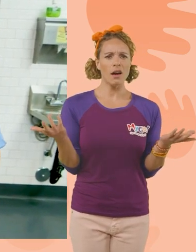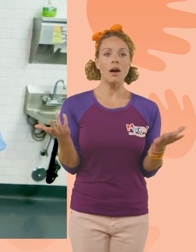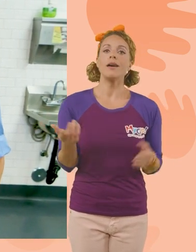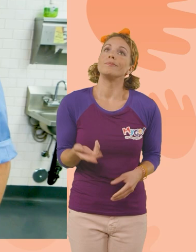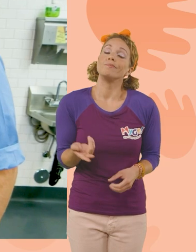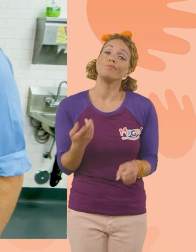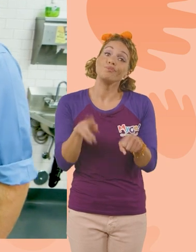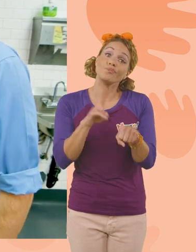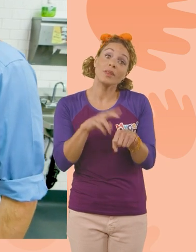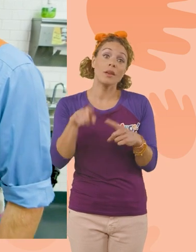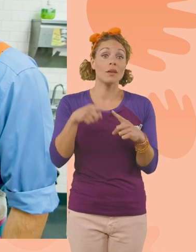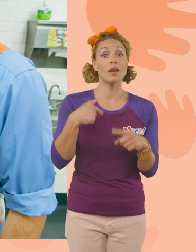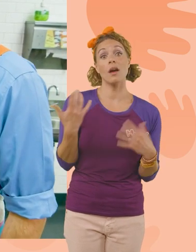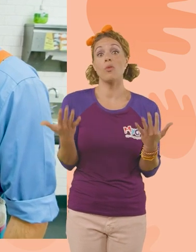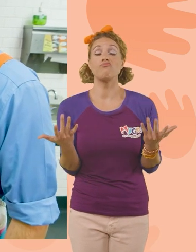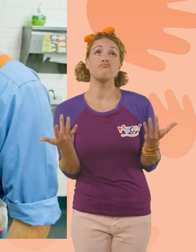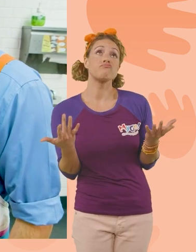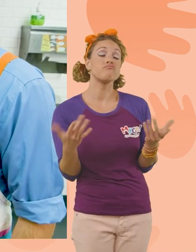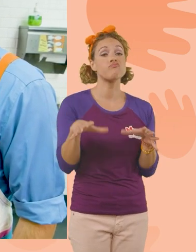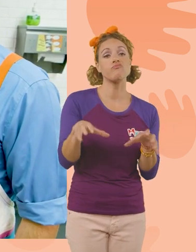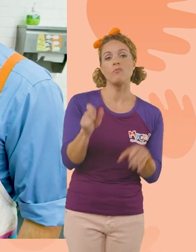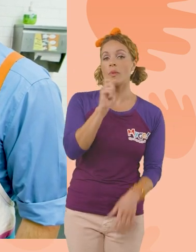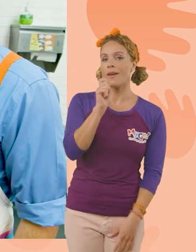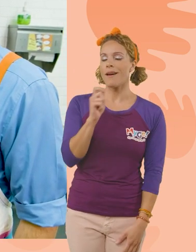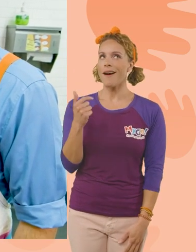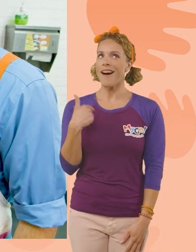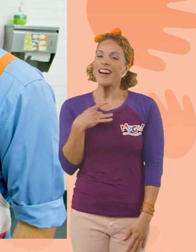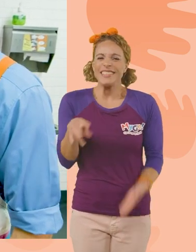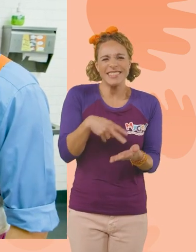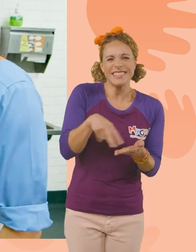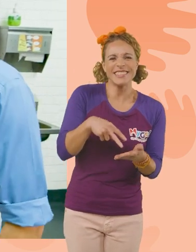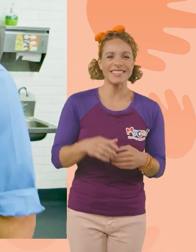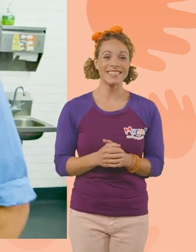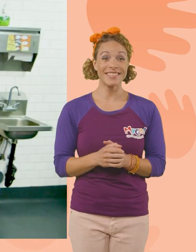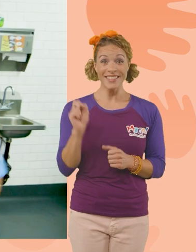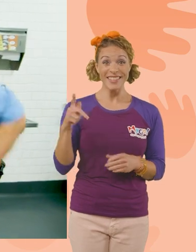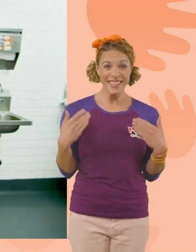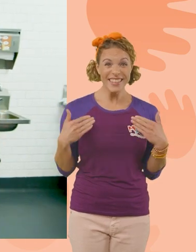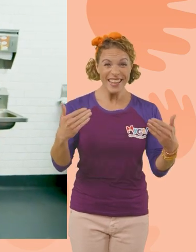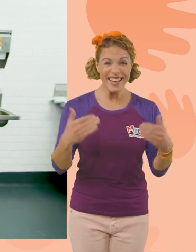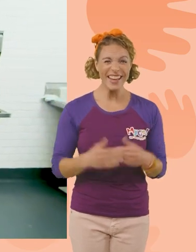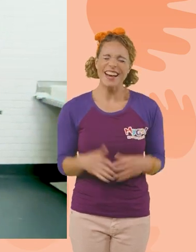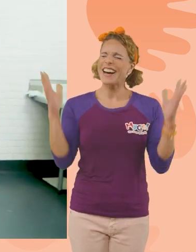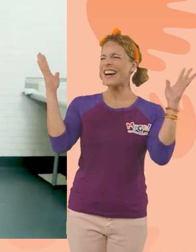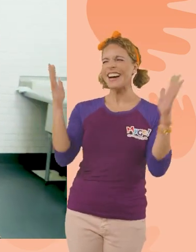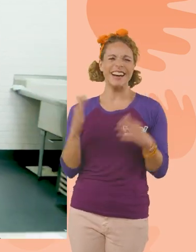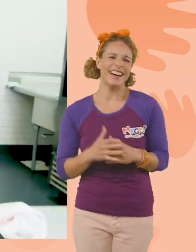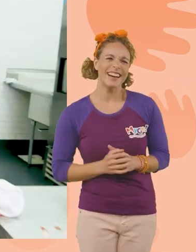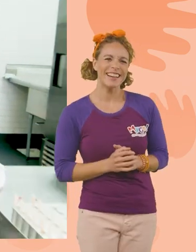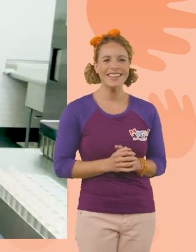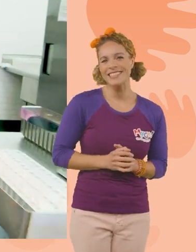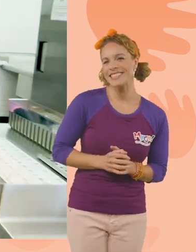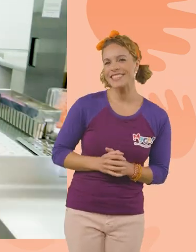usually when I wait for popsicles to freeze, I like to dance. Okay, let's go. Woohoo!